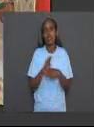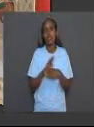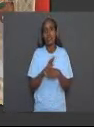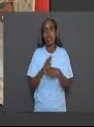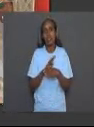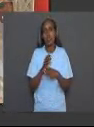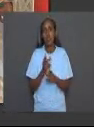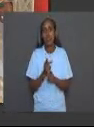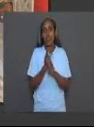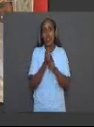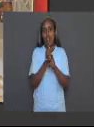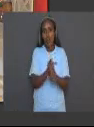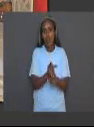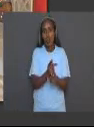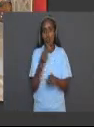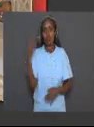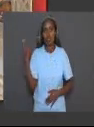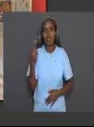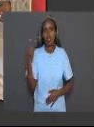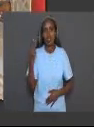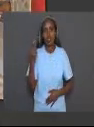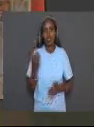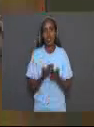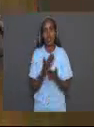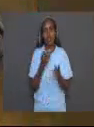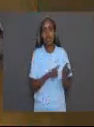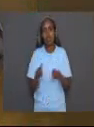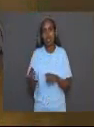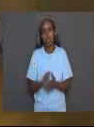providing loans to consumers as well.